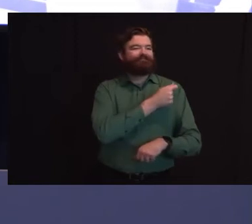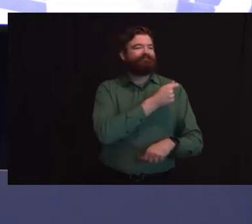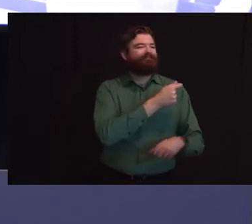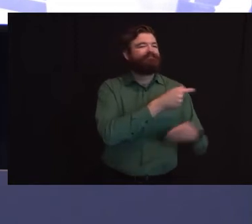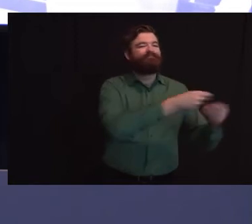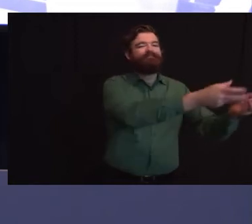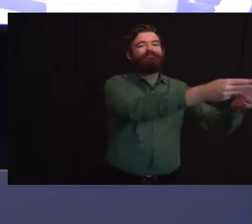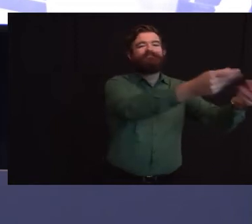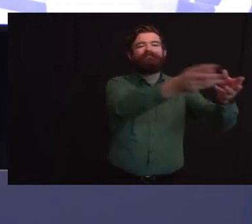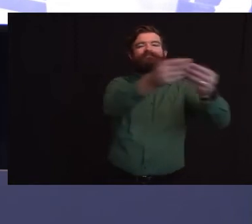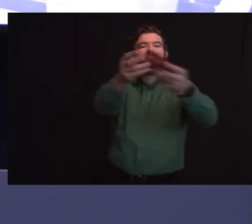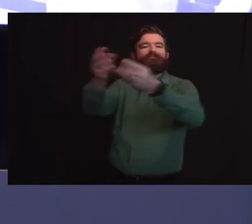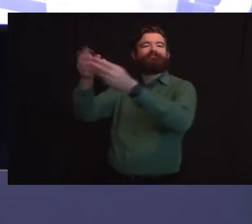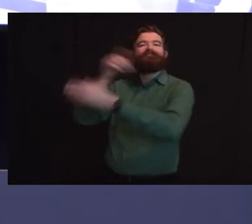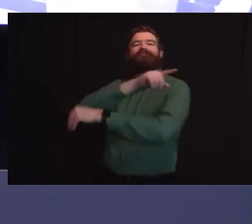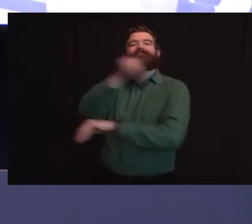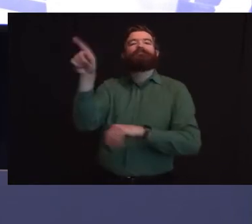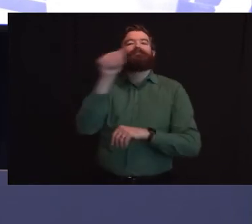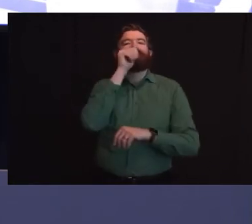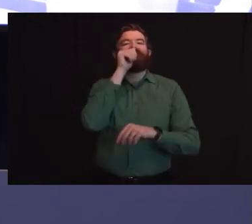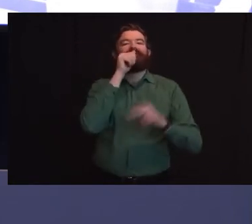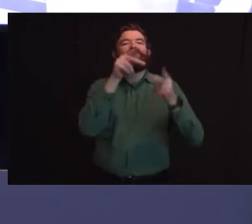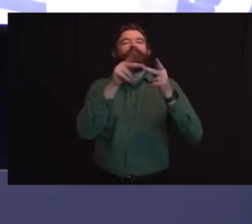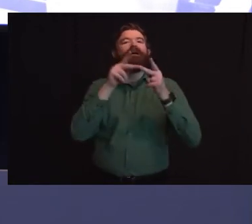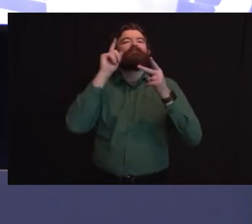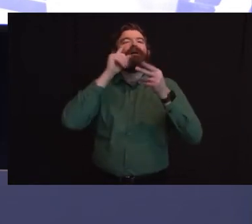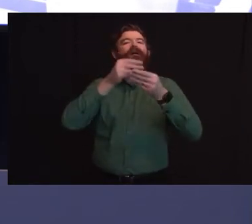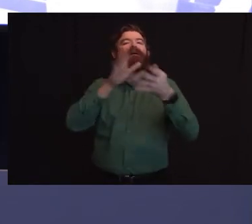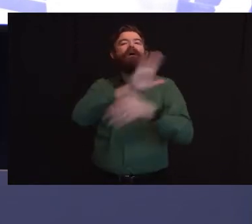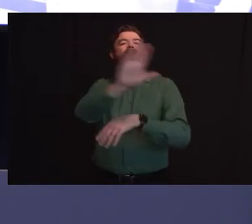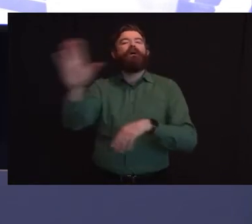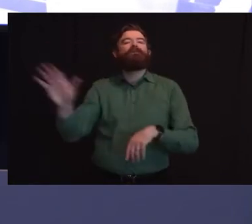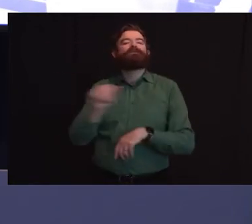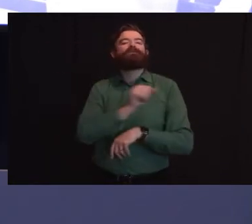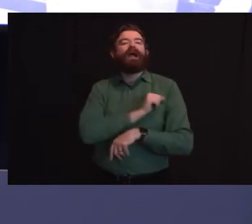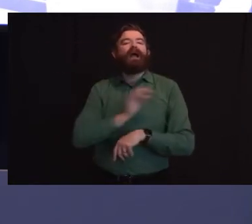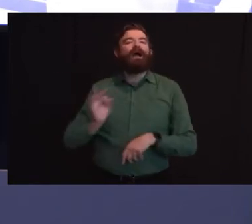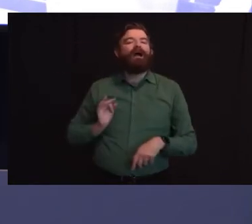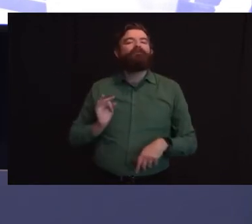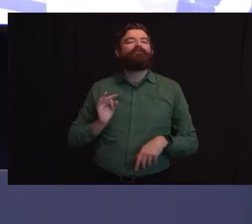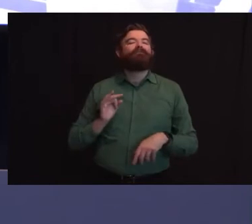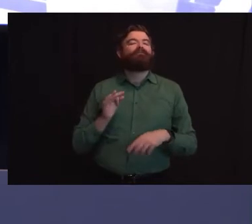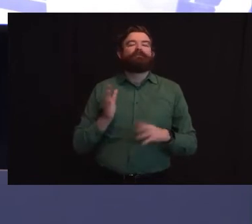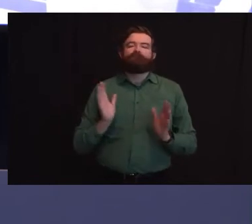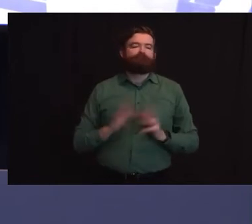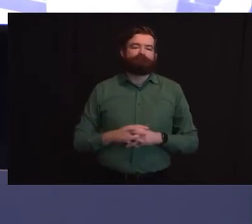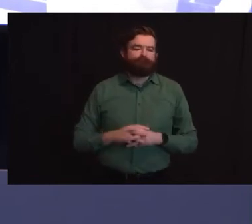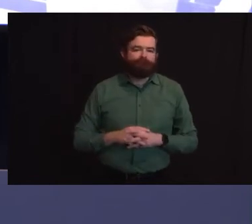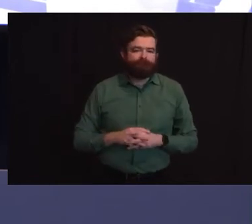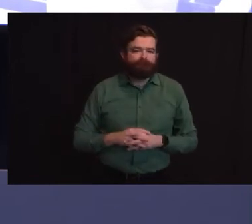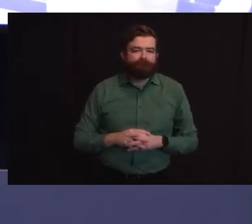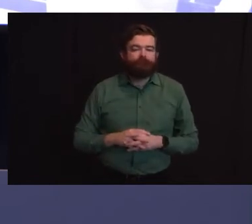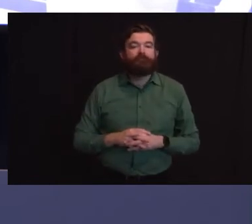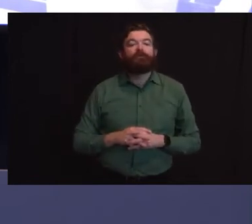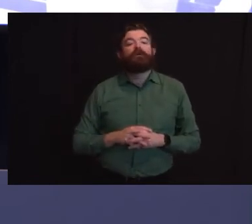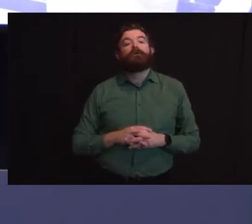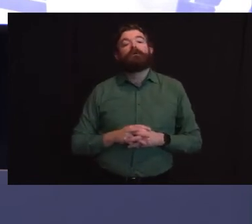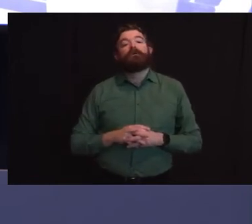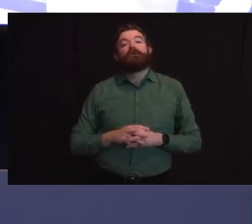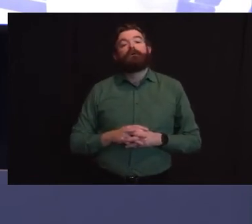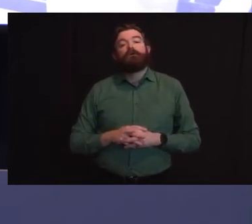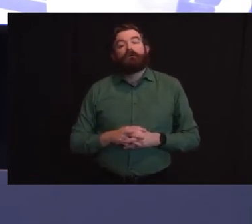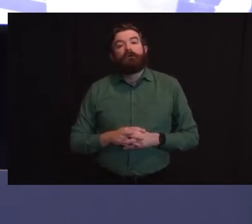efforts. The department is expecting to continue to see increases in allotment from the federal government, and when vaccine is